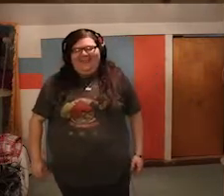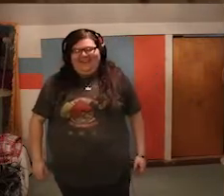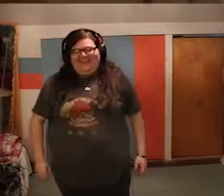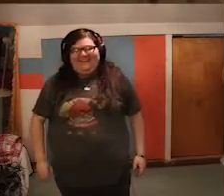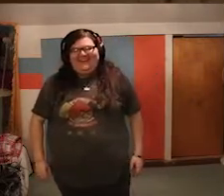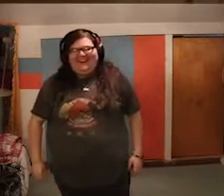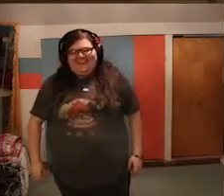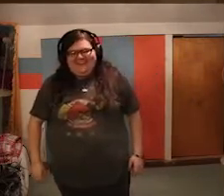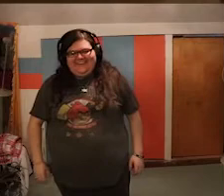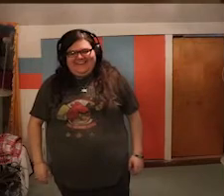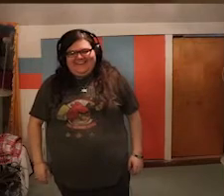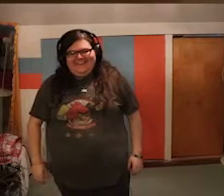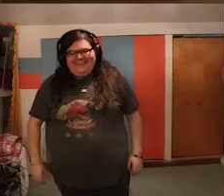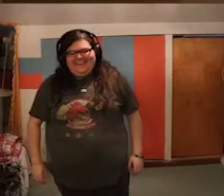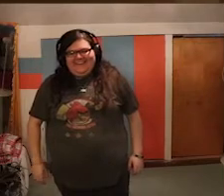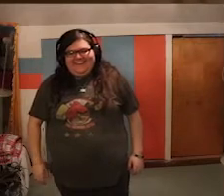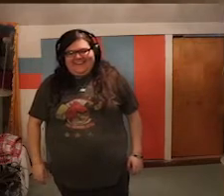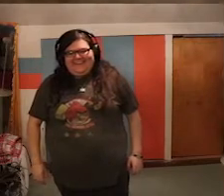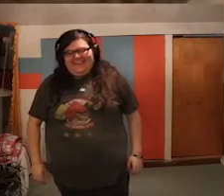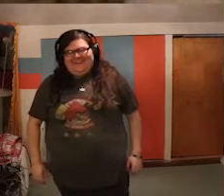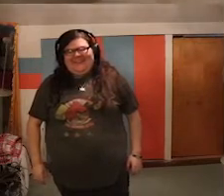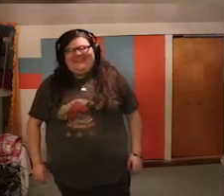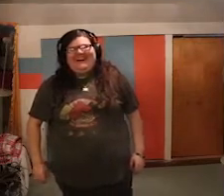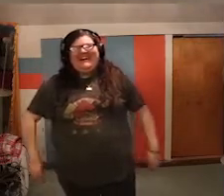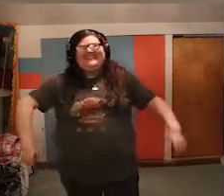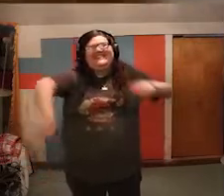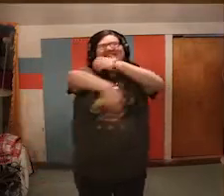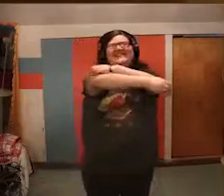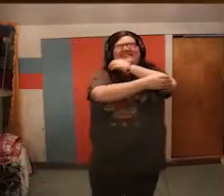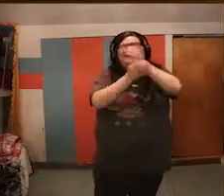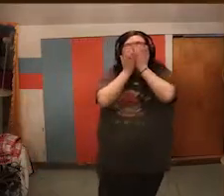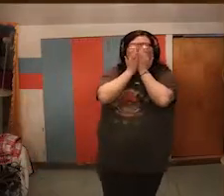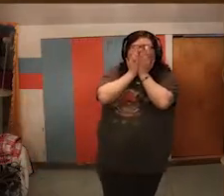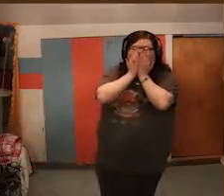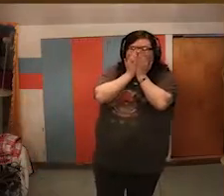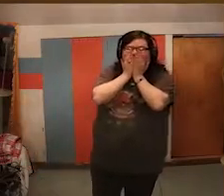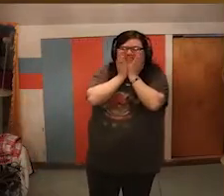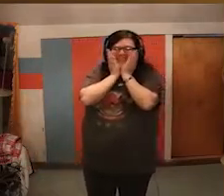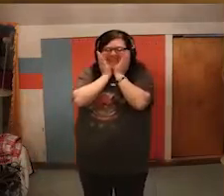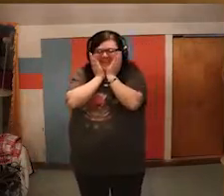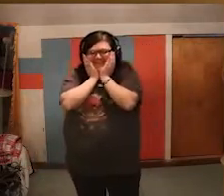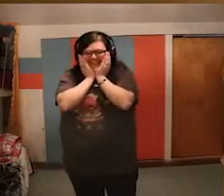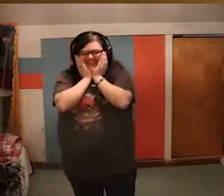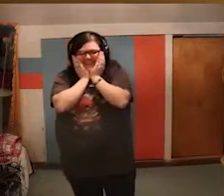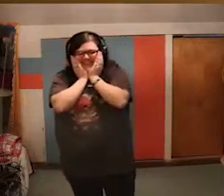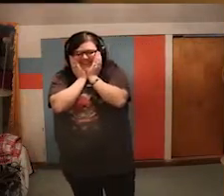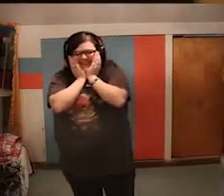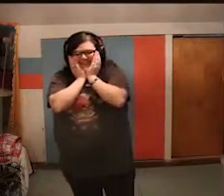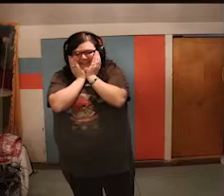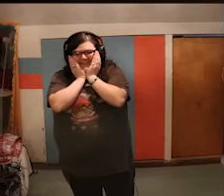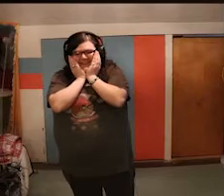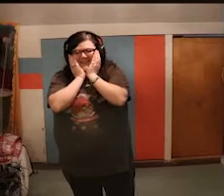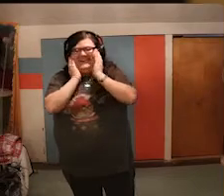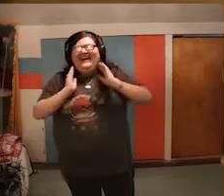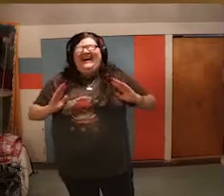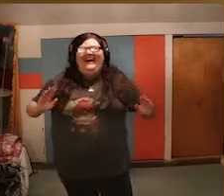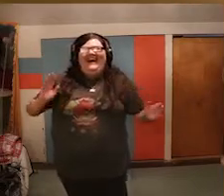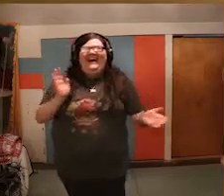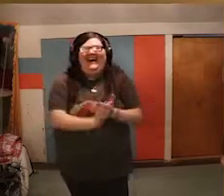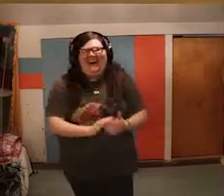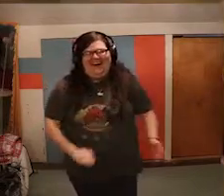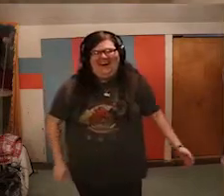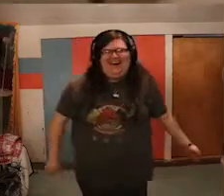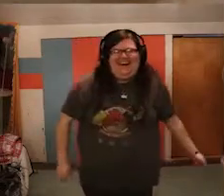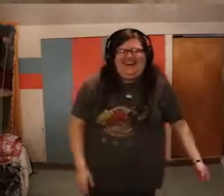I'm sleepy. Oh no. Oh my god. Thanks. Oh my god. This isn't even. Oh, oh my.